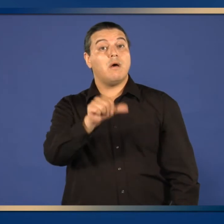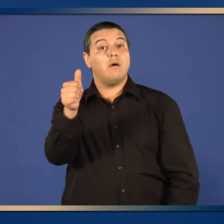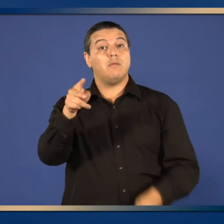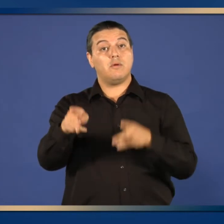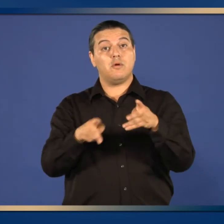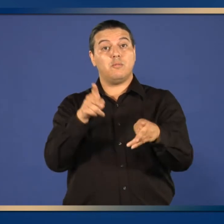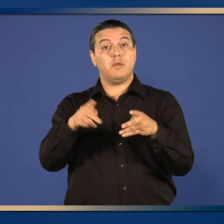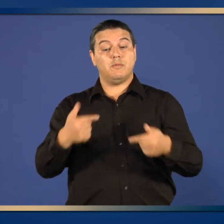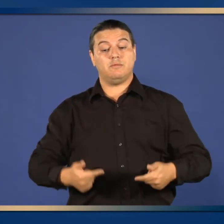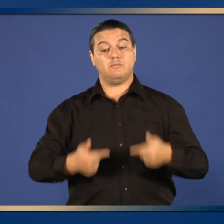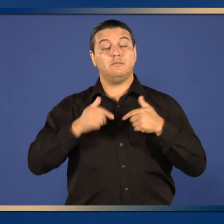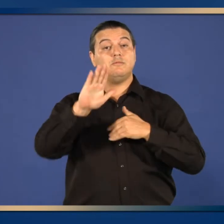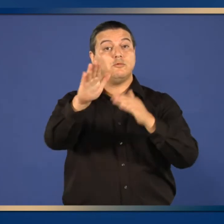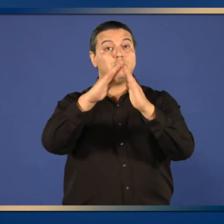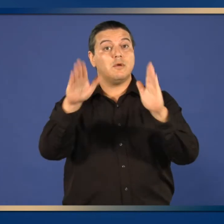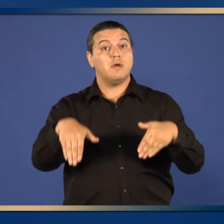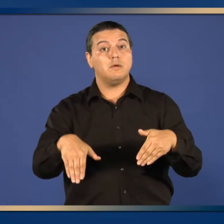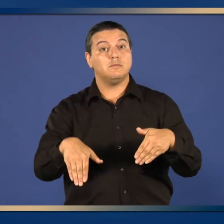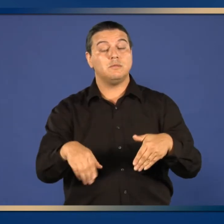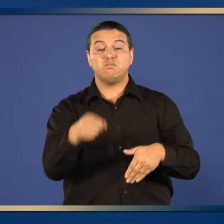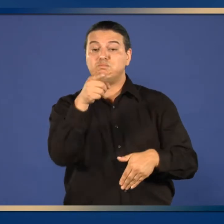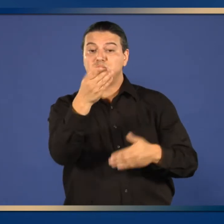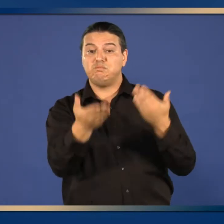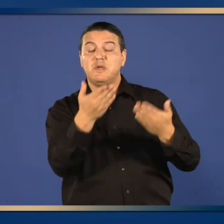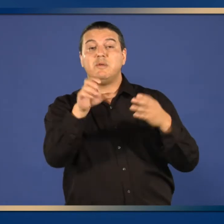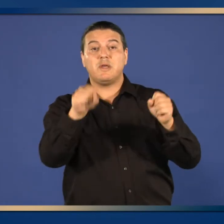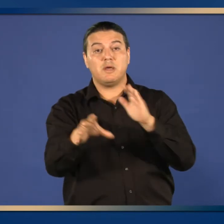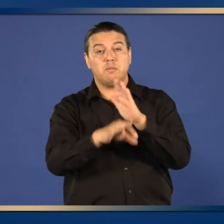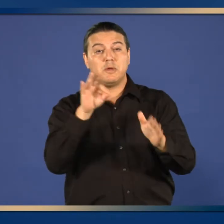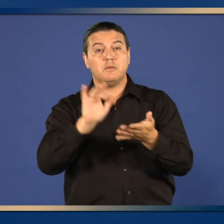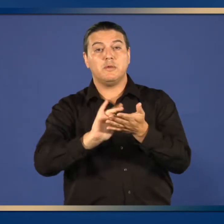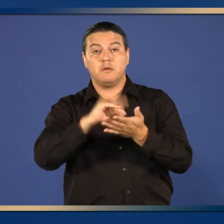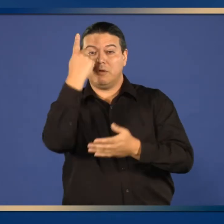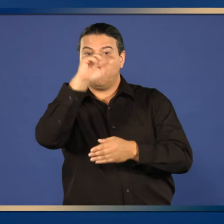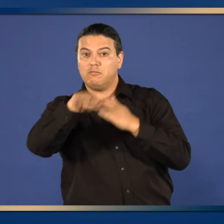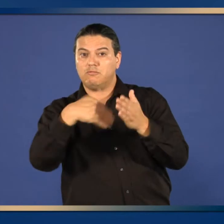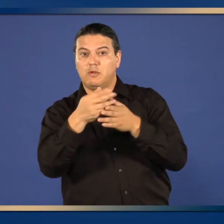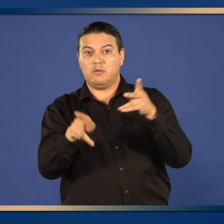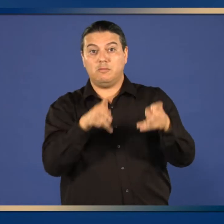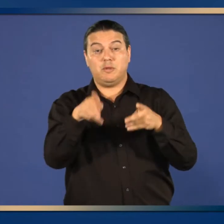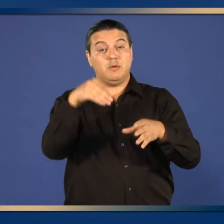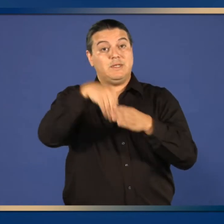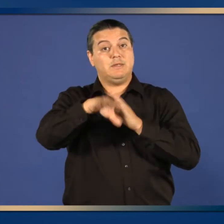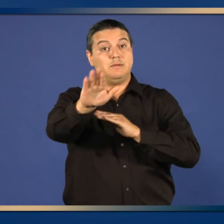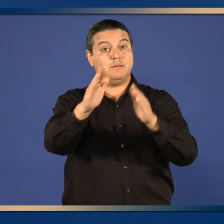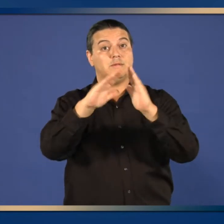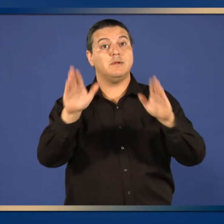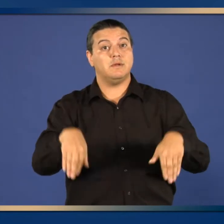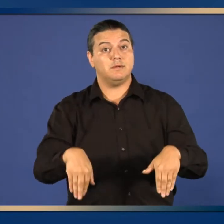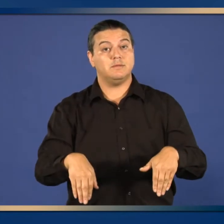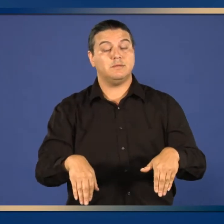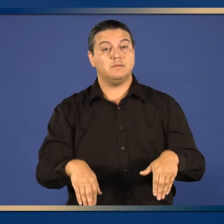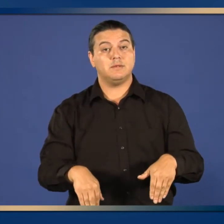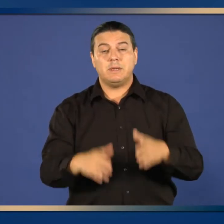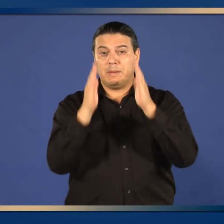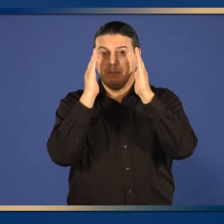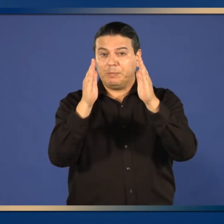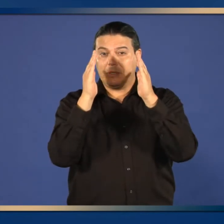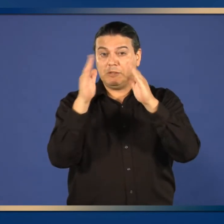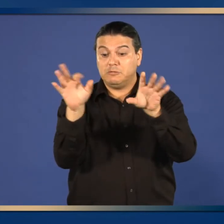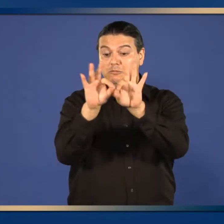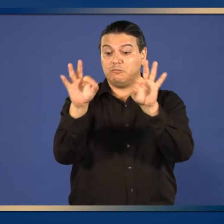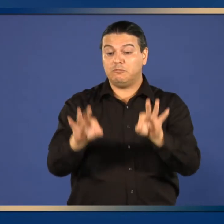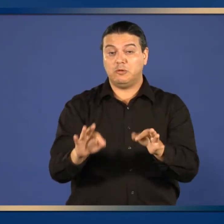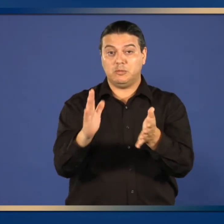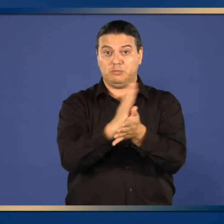You may be able to pick up medications for everyone in your household. Pay close attention to the forms